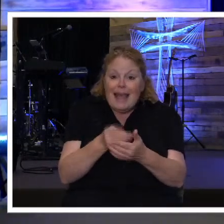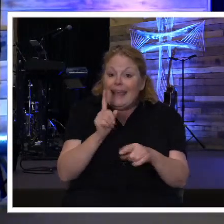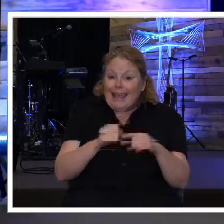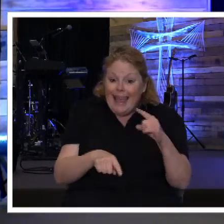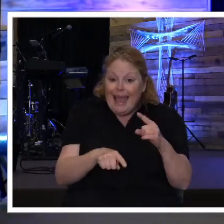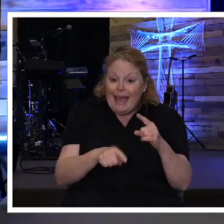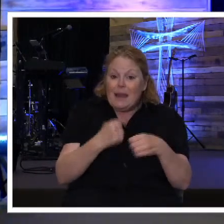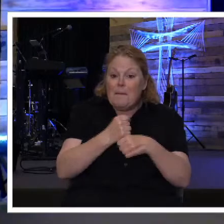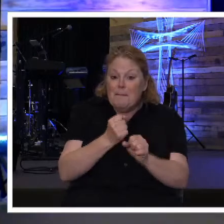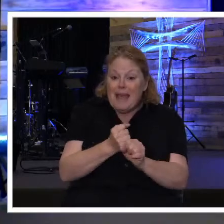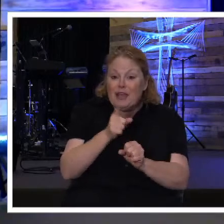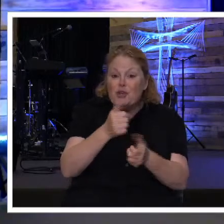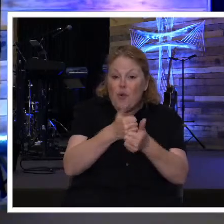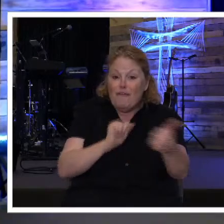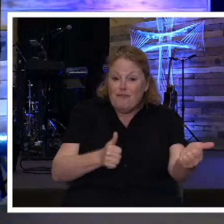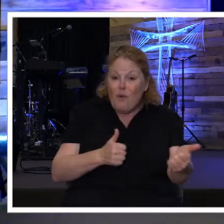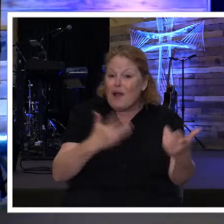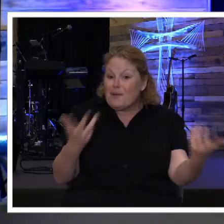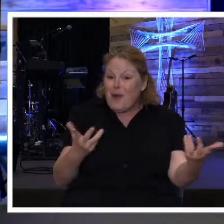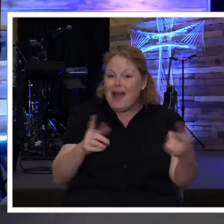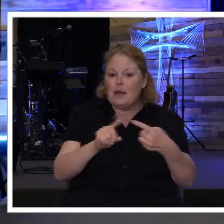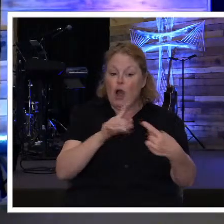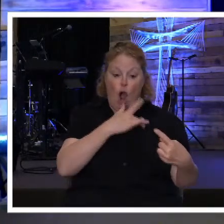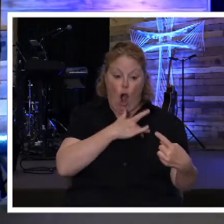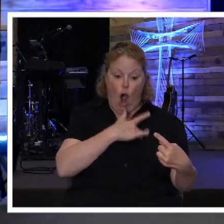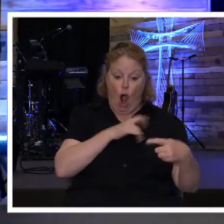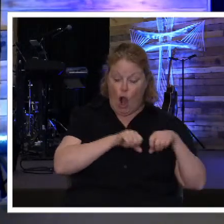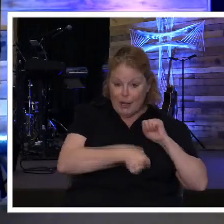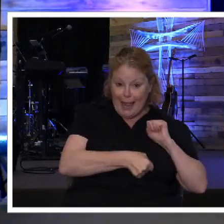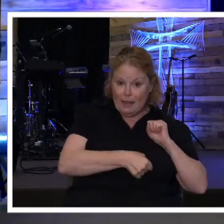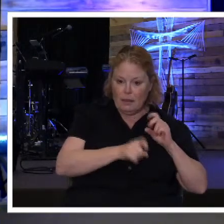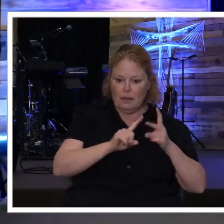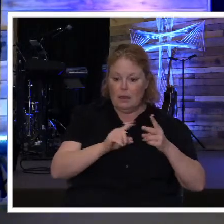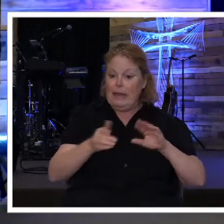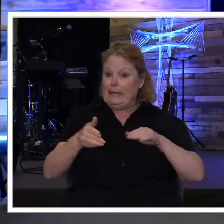heartache. Money cannot exclude you from death. And